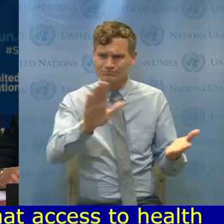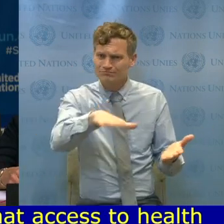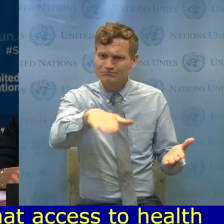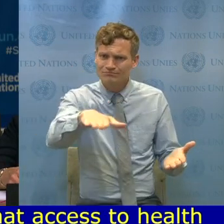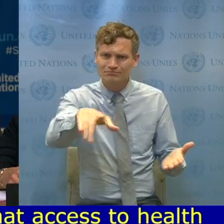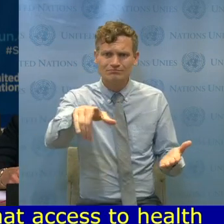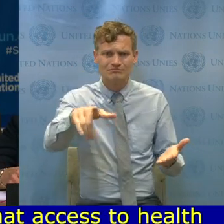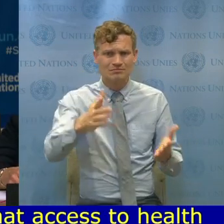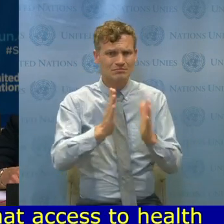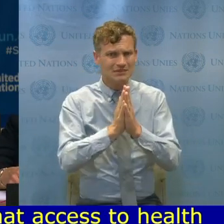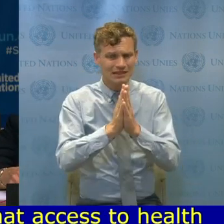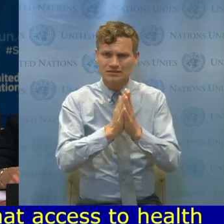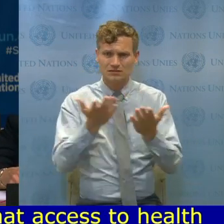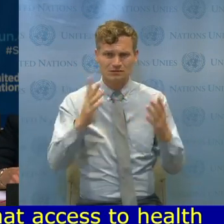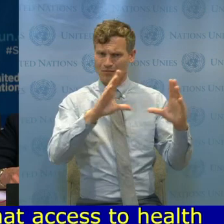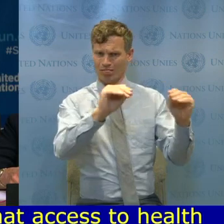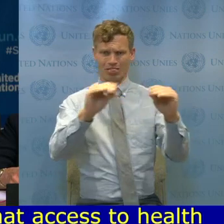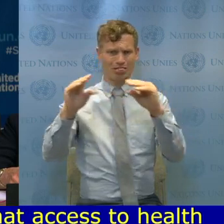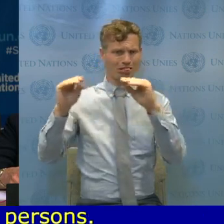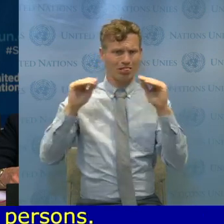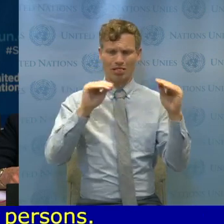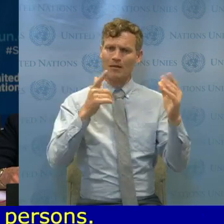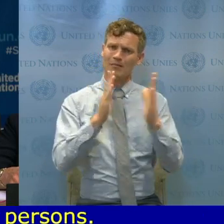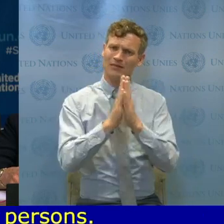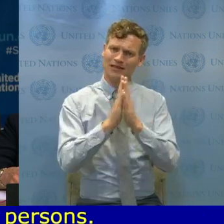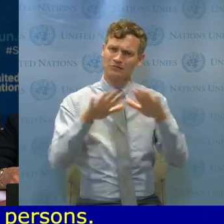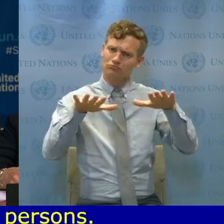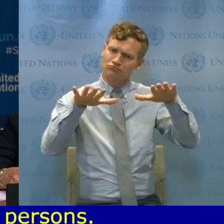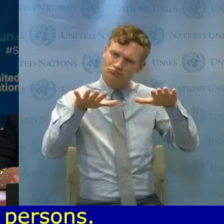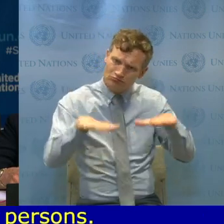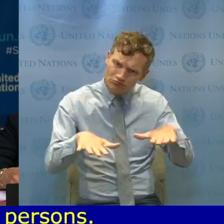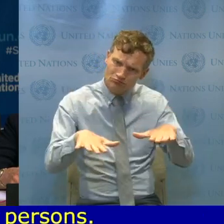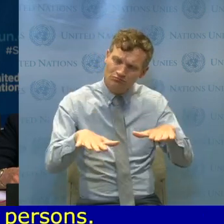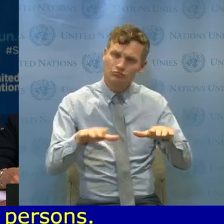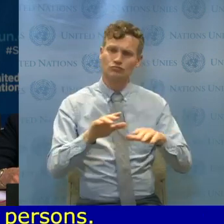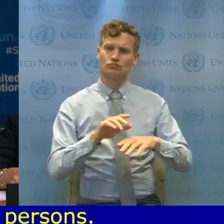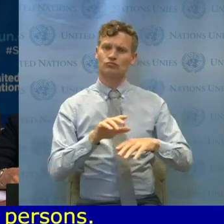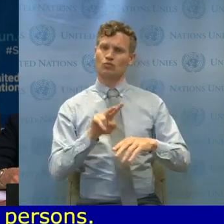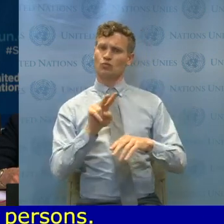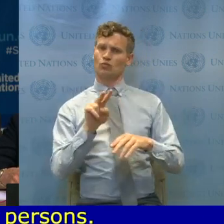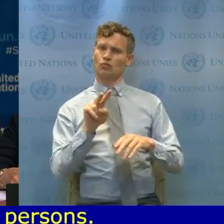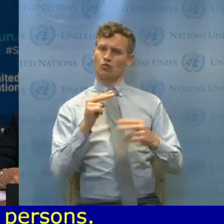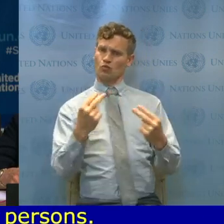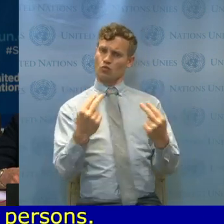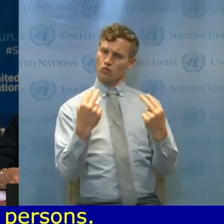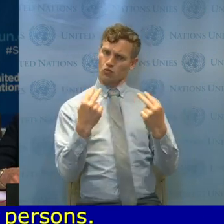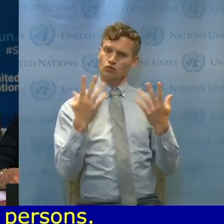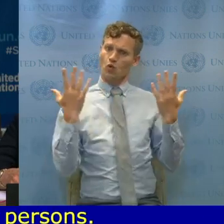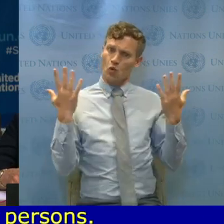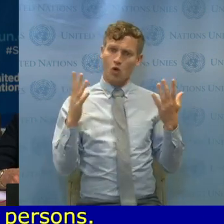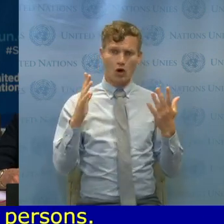ask you either to take your seats or speak outside the room? Can I ask you for that?